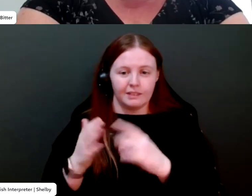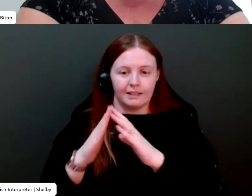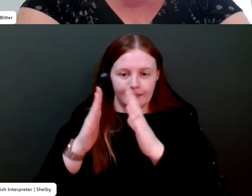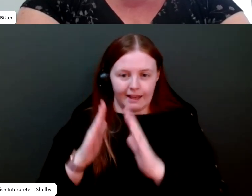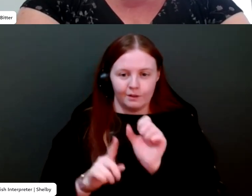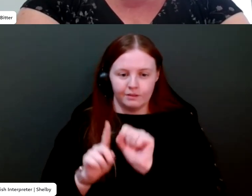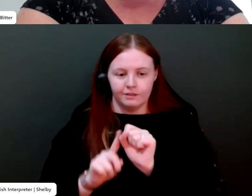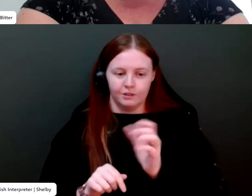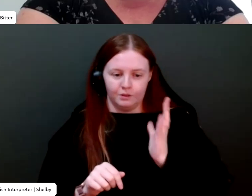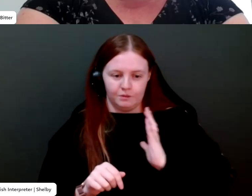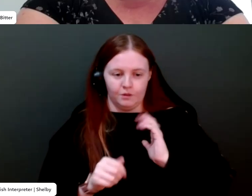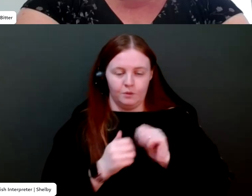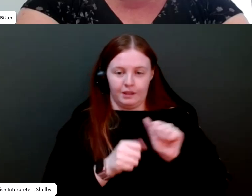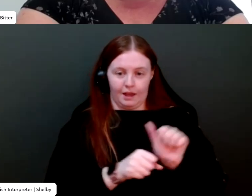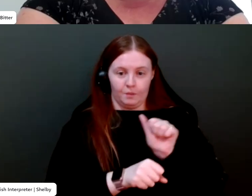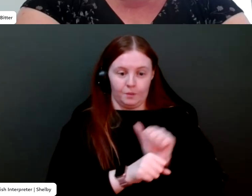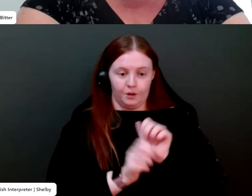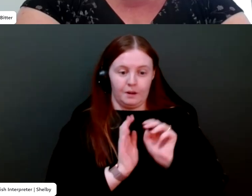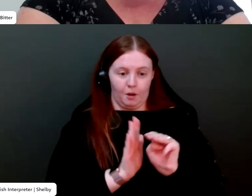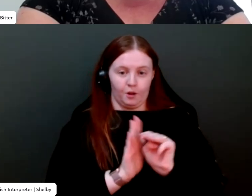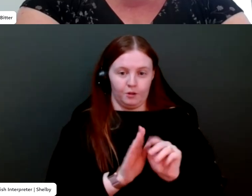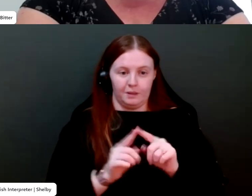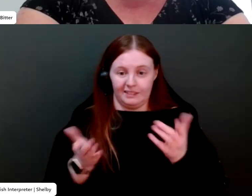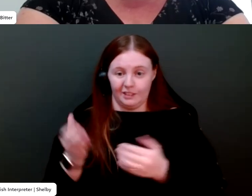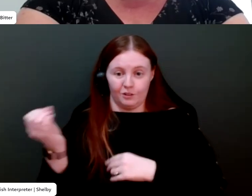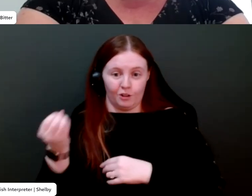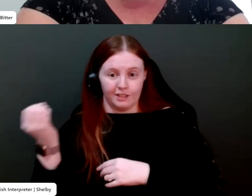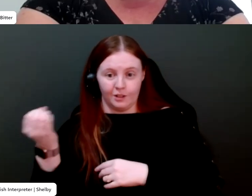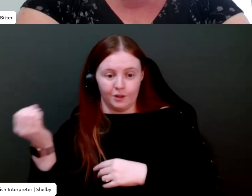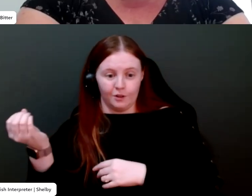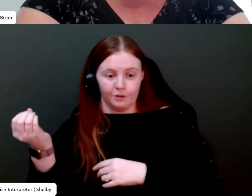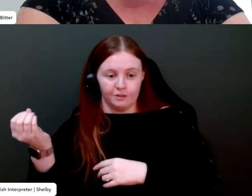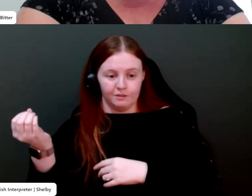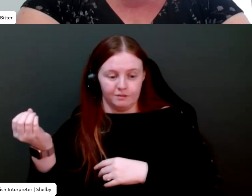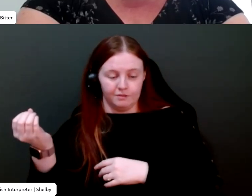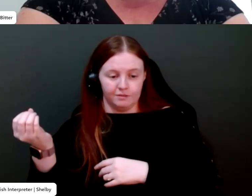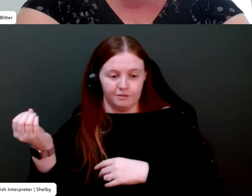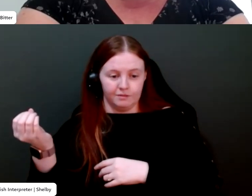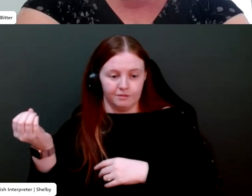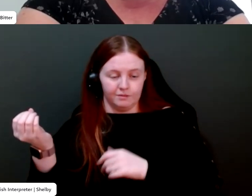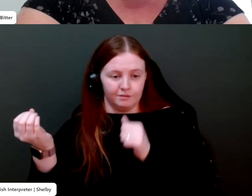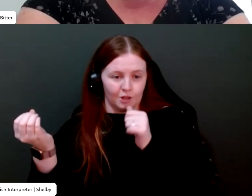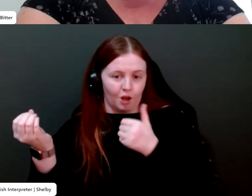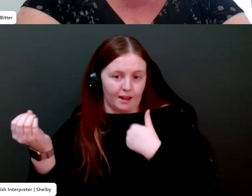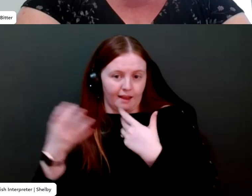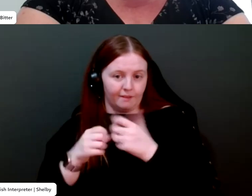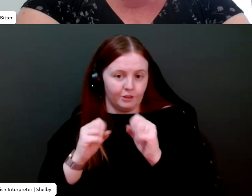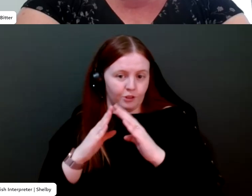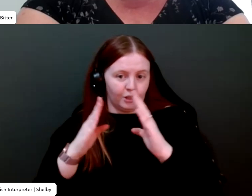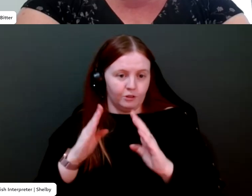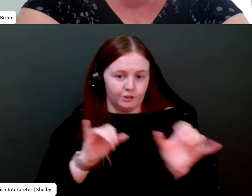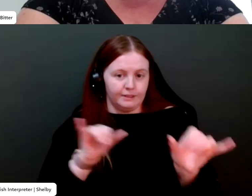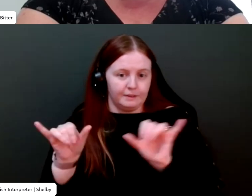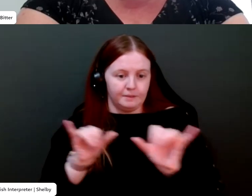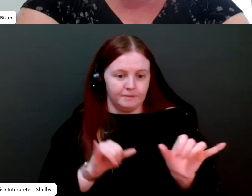Alberta model, that, in Ontario, we don't have, similar shelter system like they have Unison is we don't have that